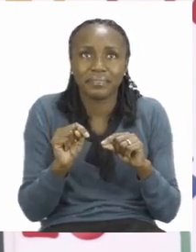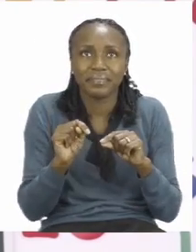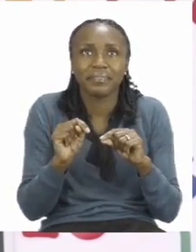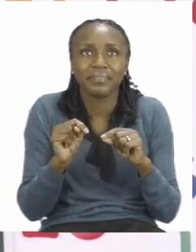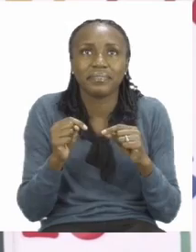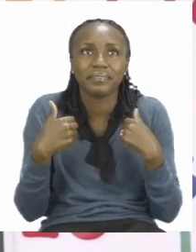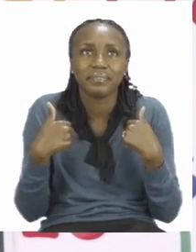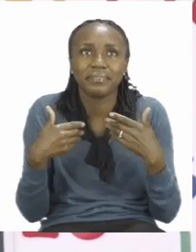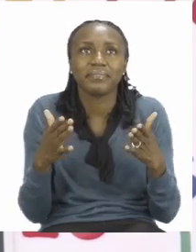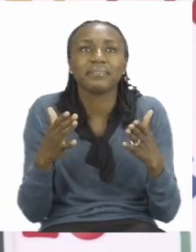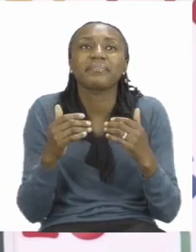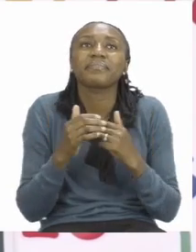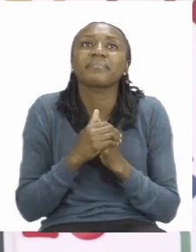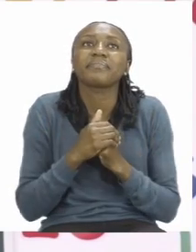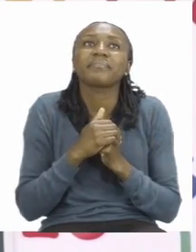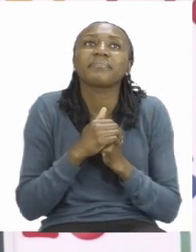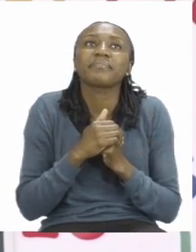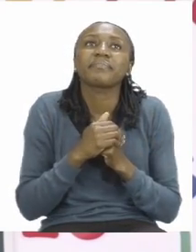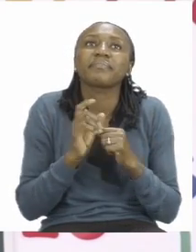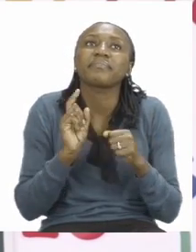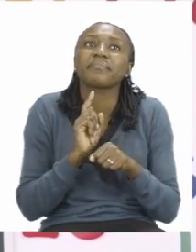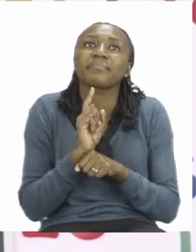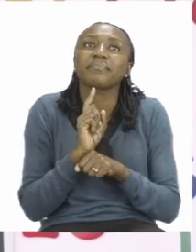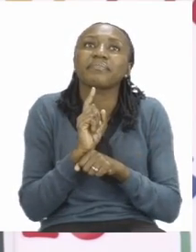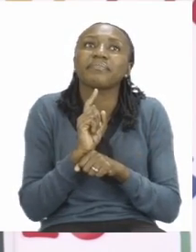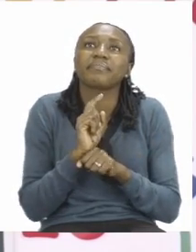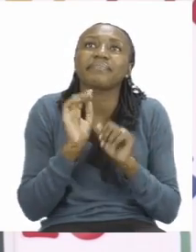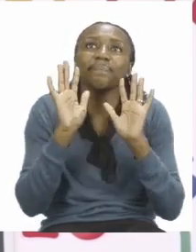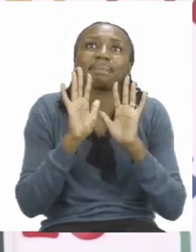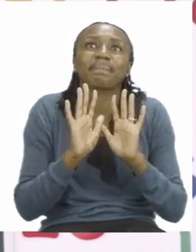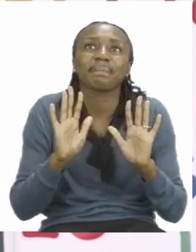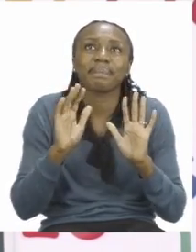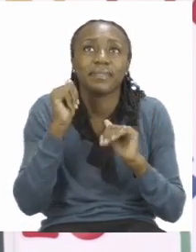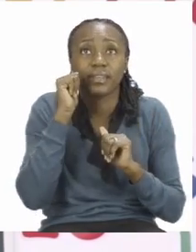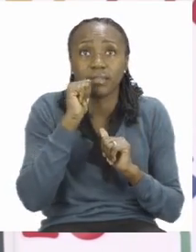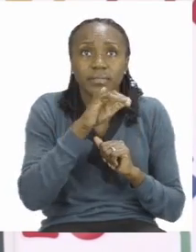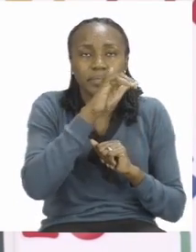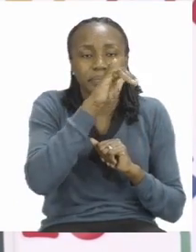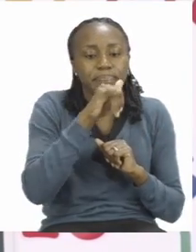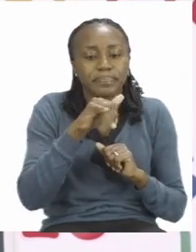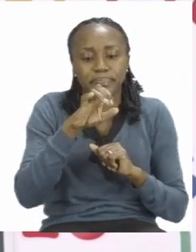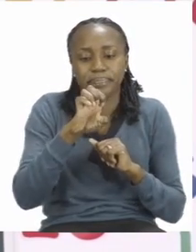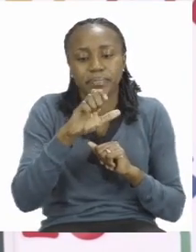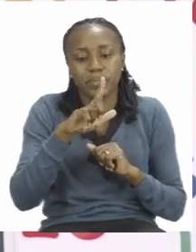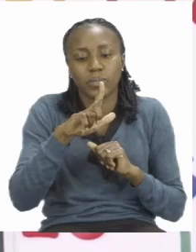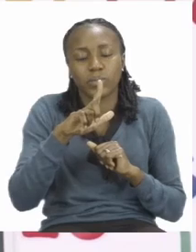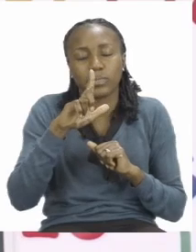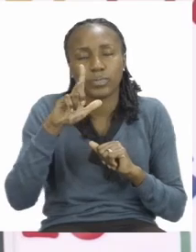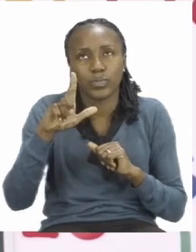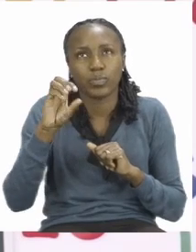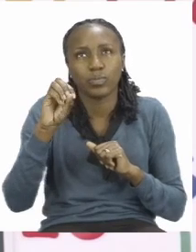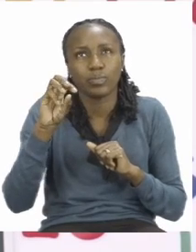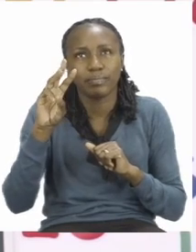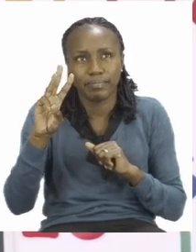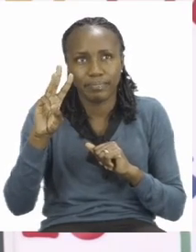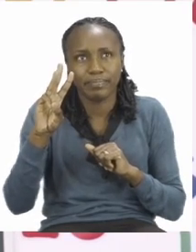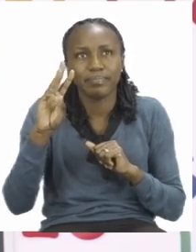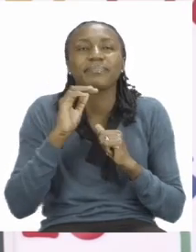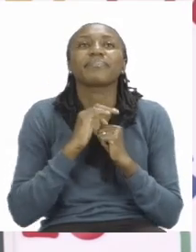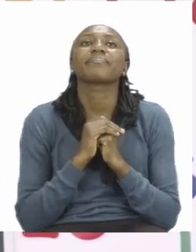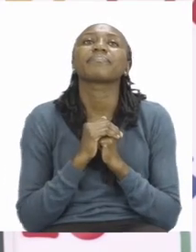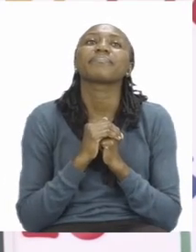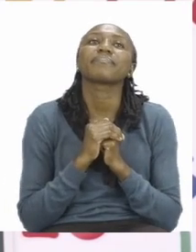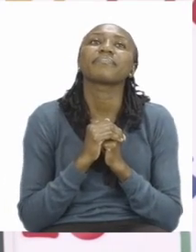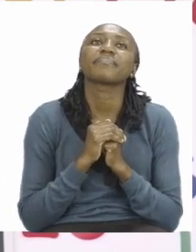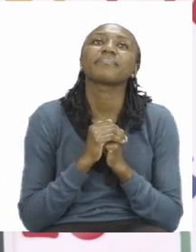with yi. The first thing is the color yellow. This is why I'm using my yellow